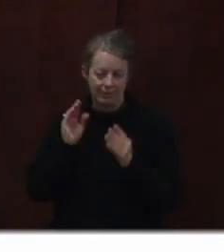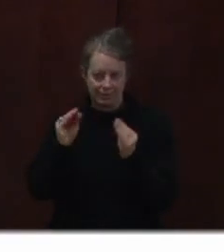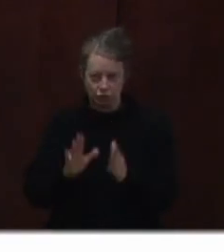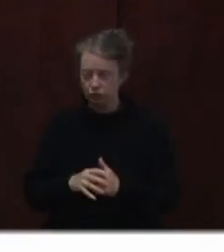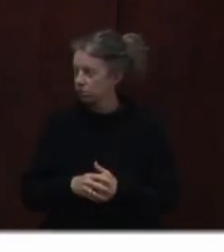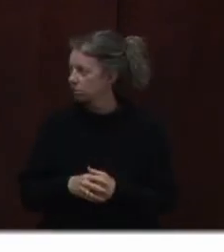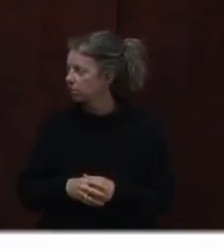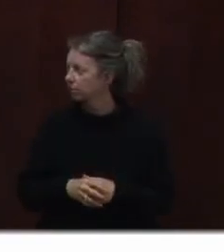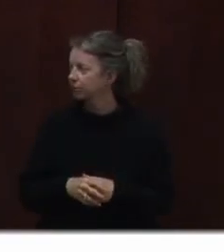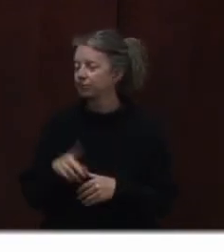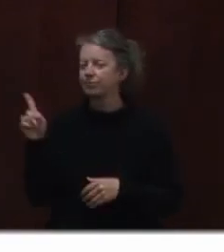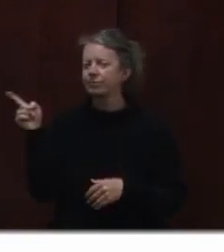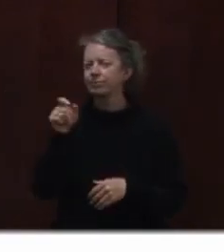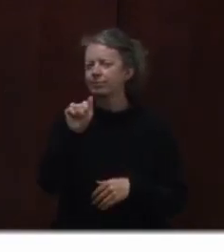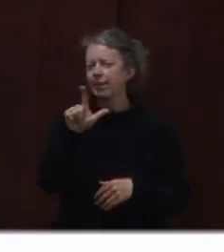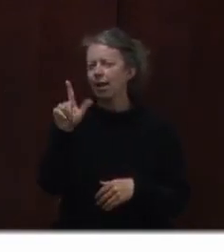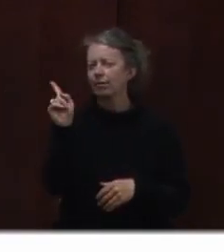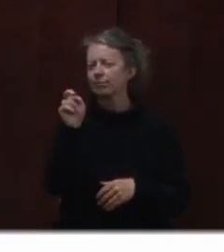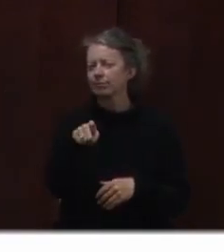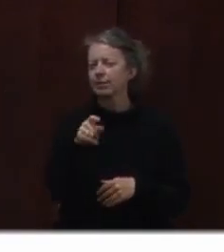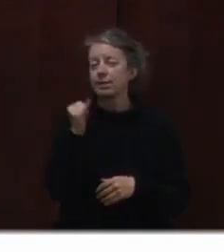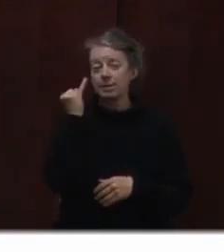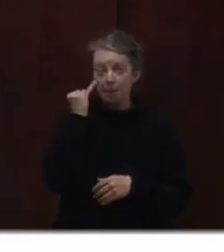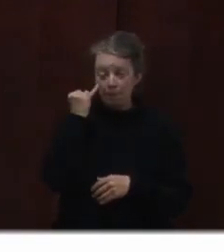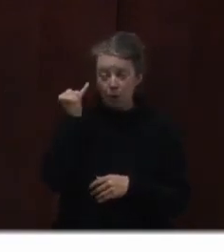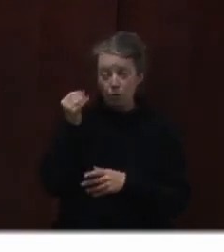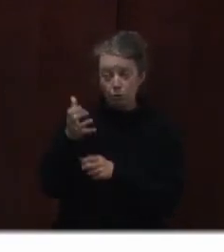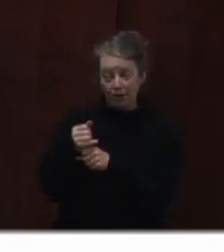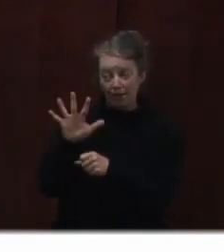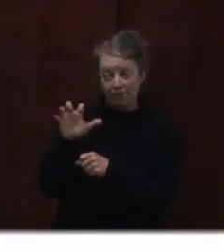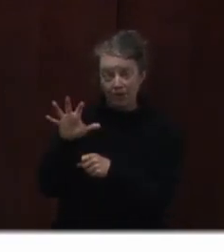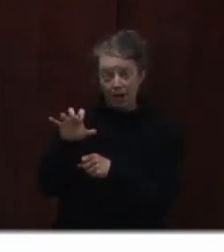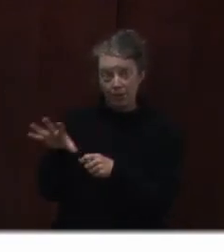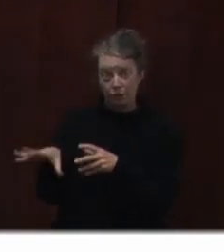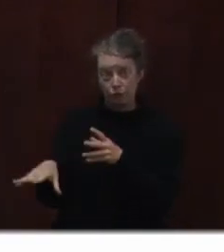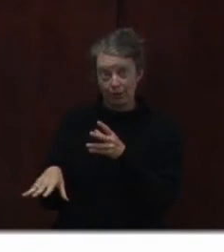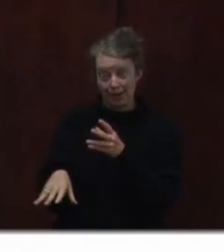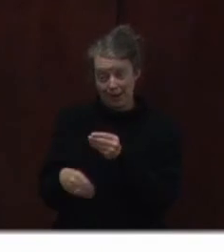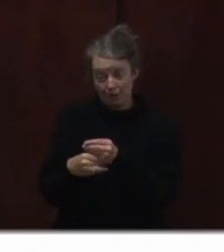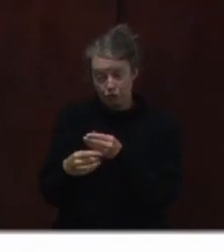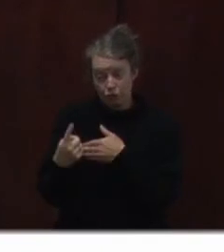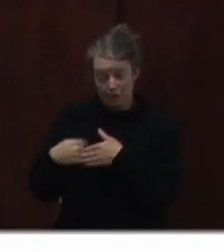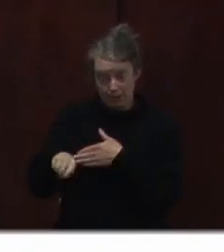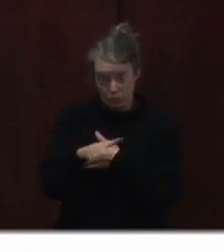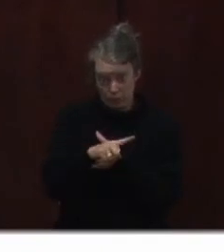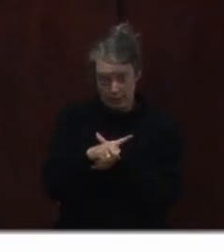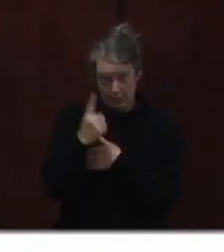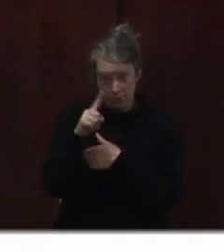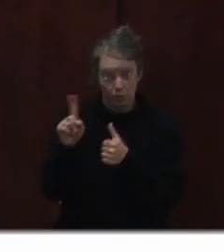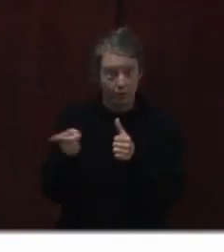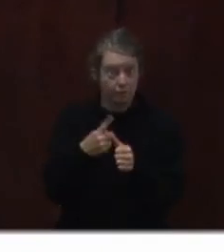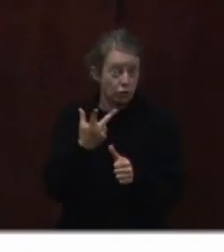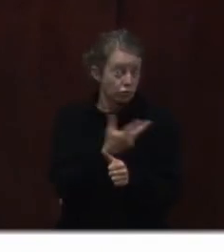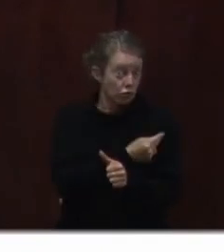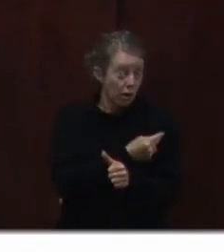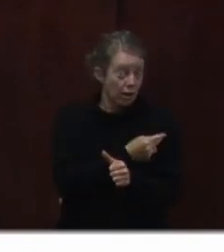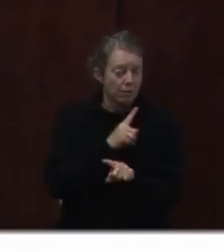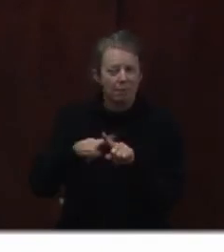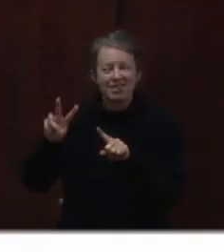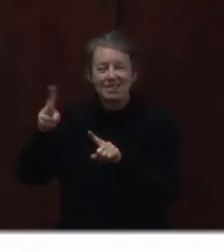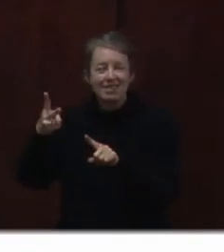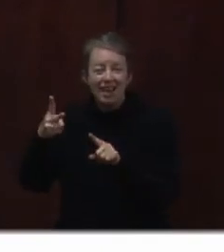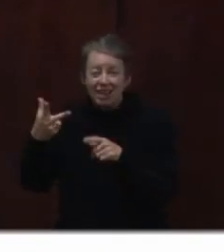lines, if you get the 500 for next week and we give the first shot, but you aren't guaranteed the second